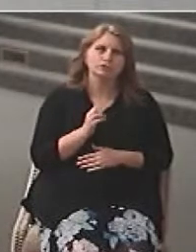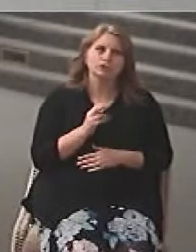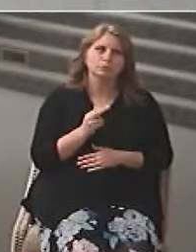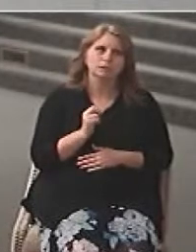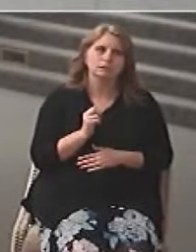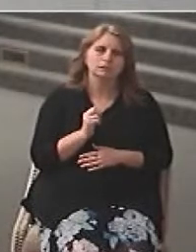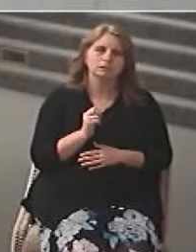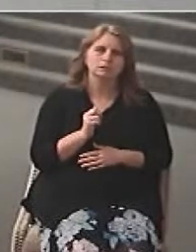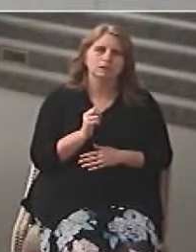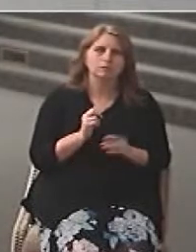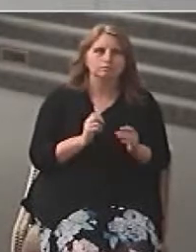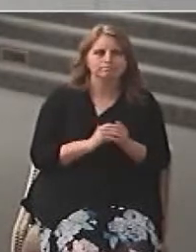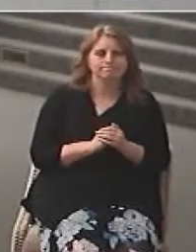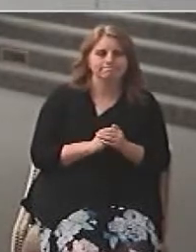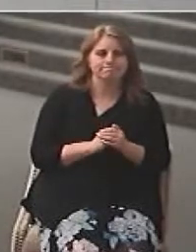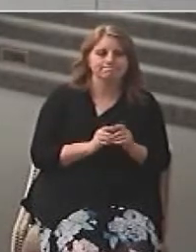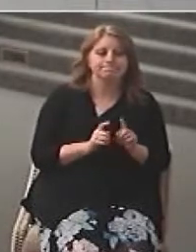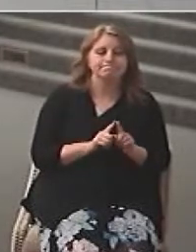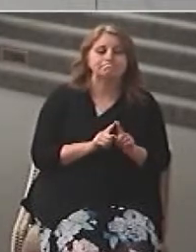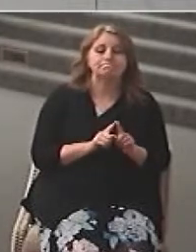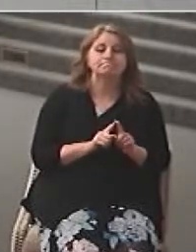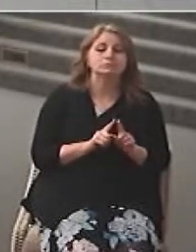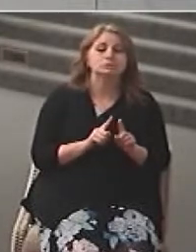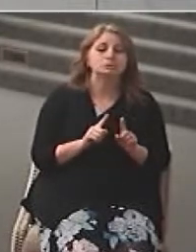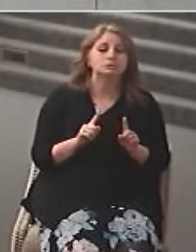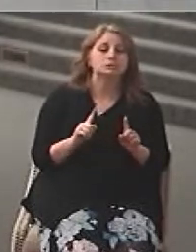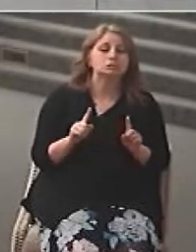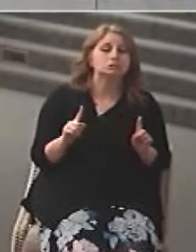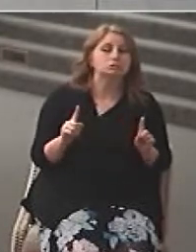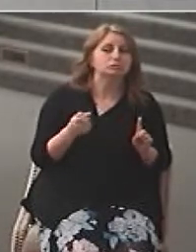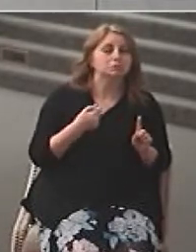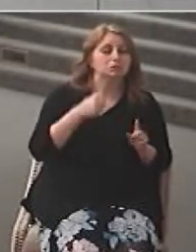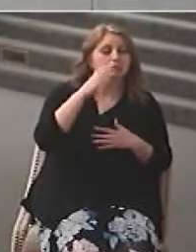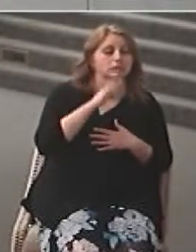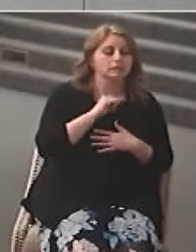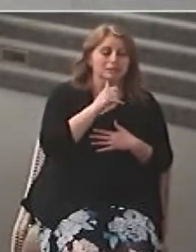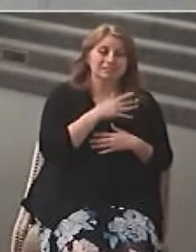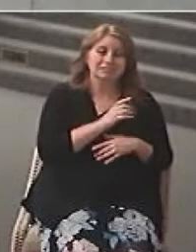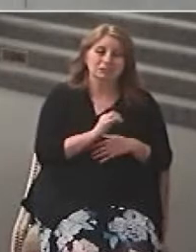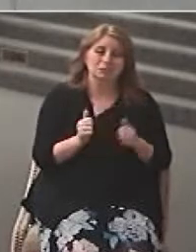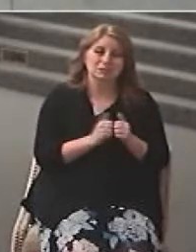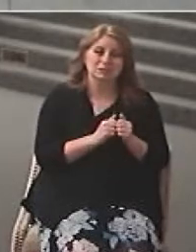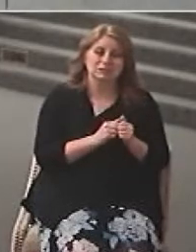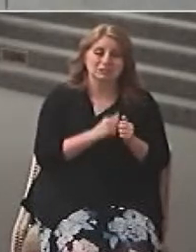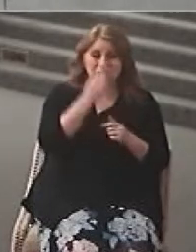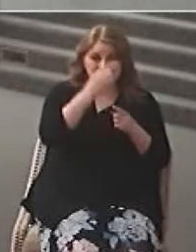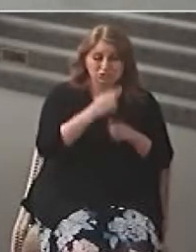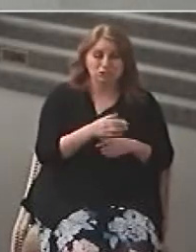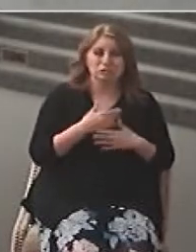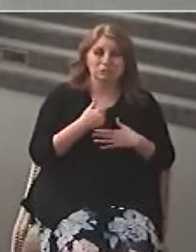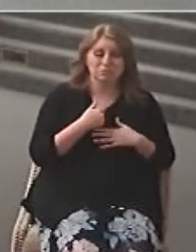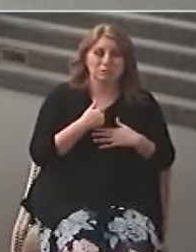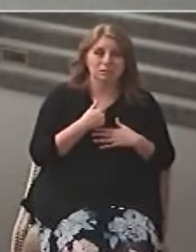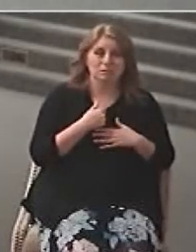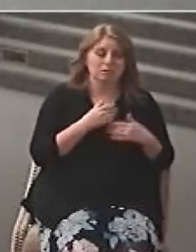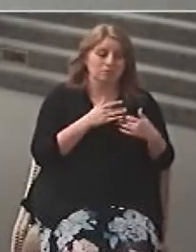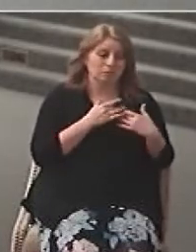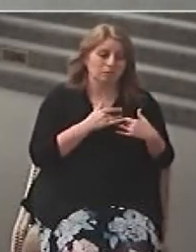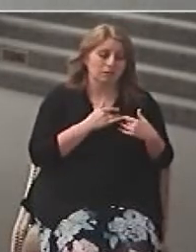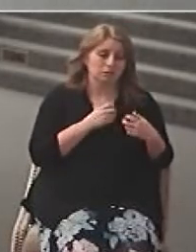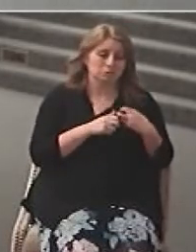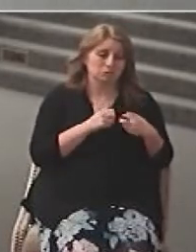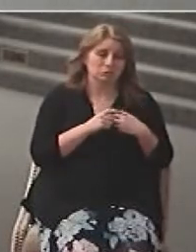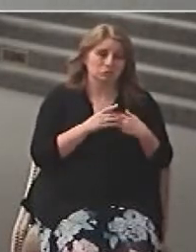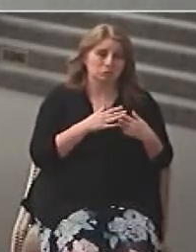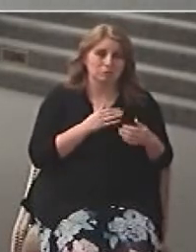You ever been away from God, and not only do you have to deal with the decisions you make and the heartache that you bring upon yourself, but on top of